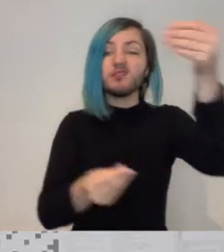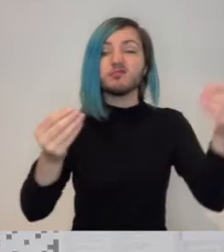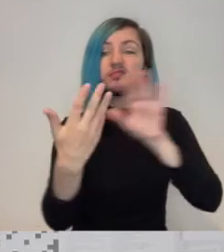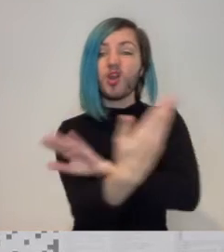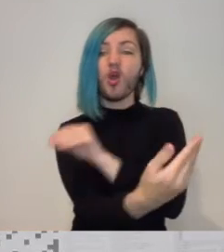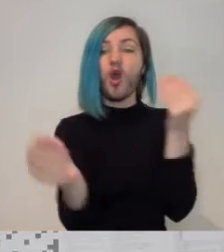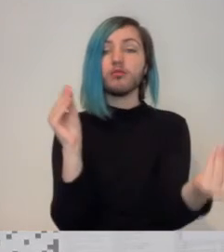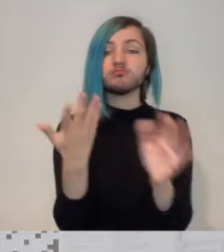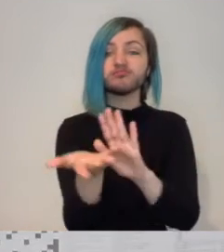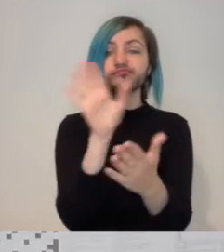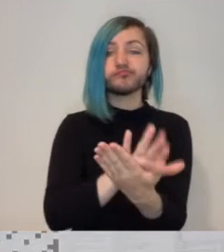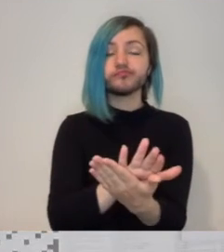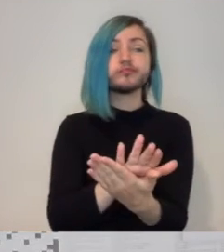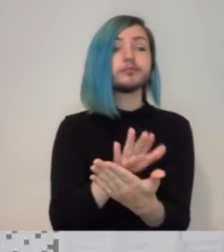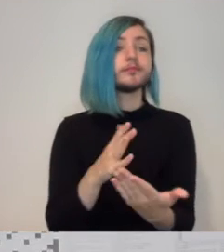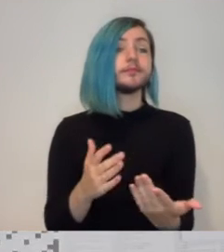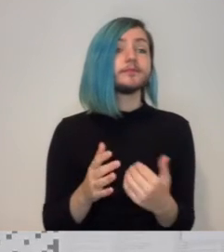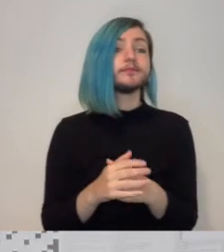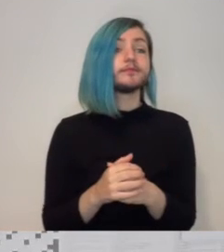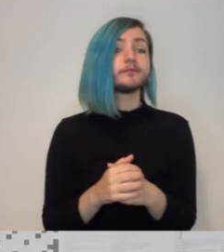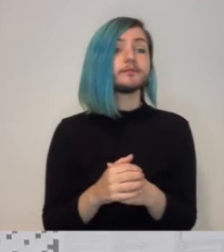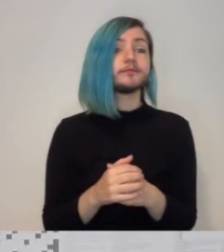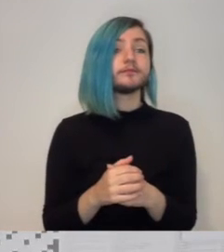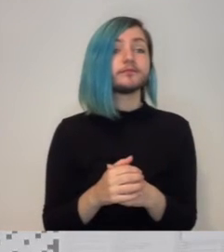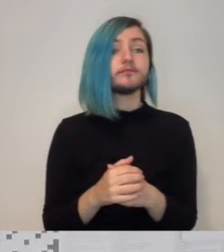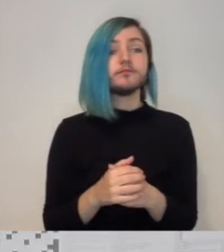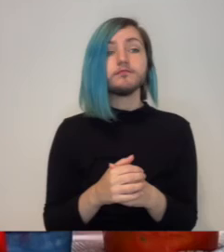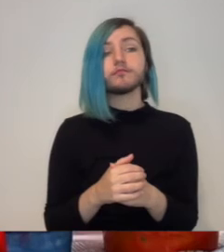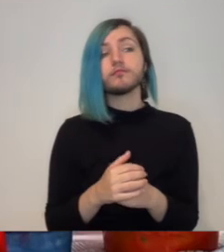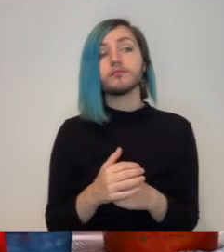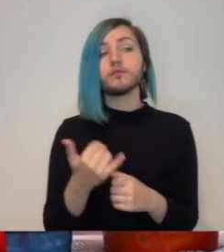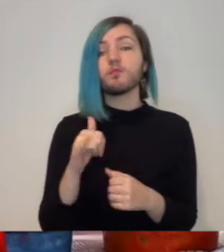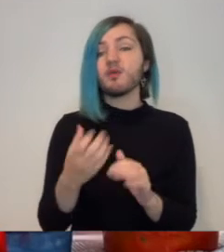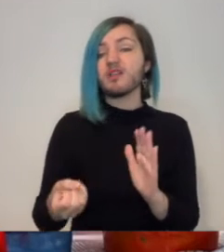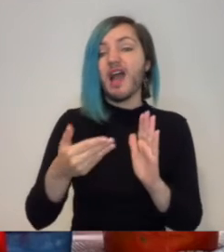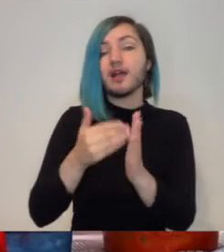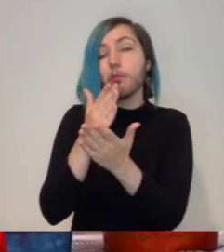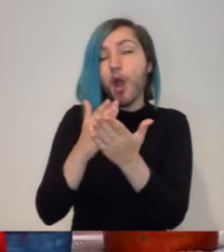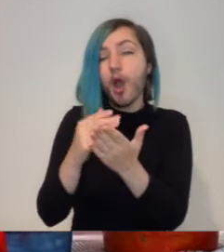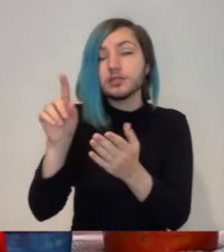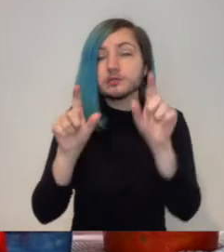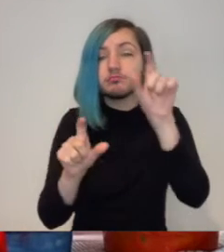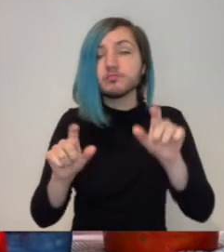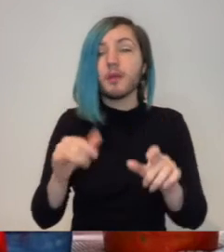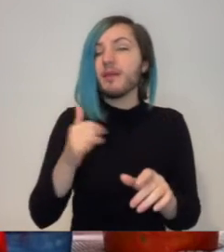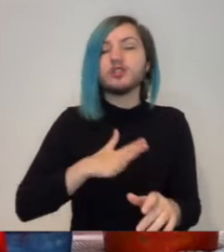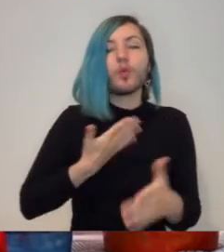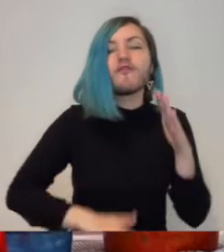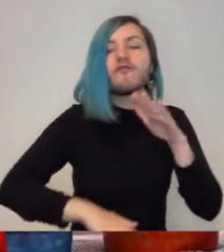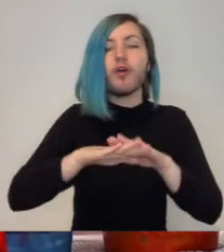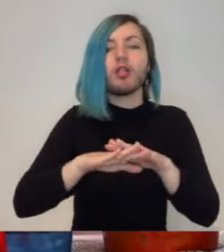direction, or change the illustration in opposite direction, or you might want to add little bits onto it. You might not want to add the full